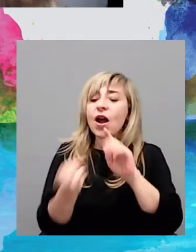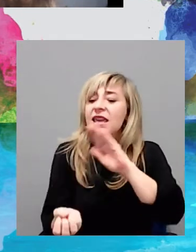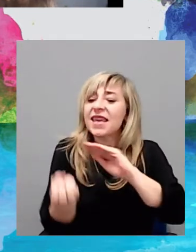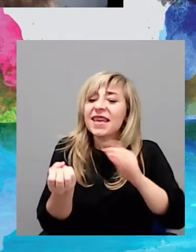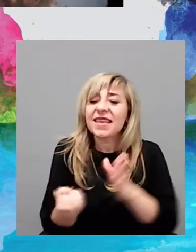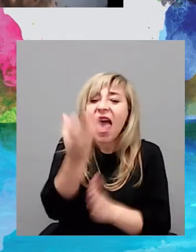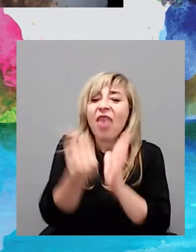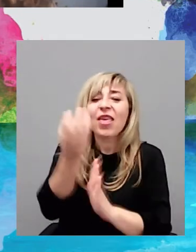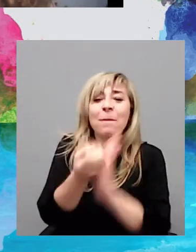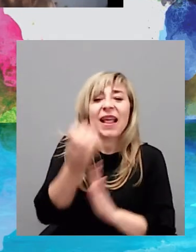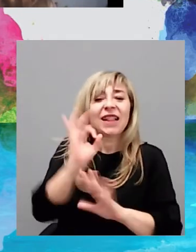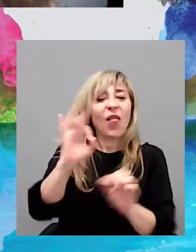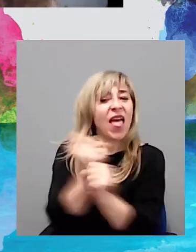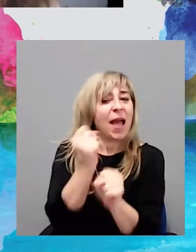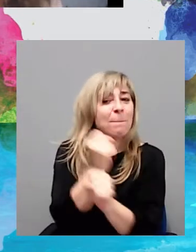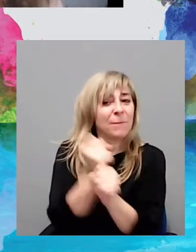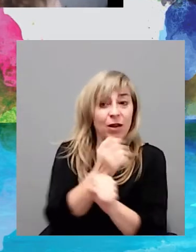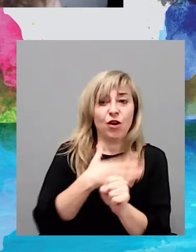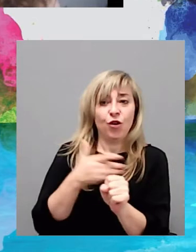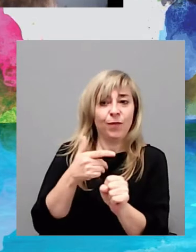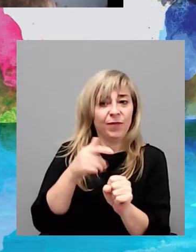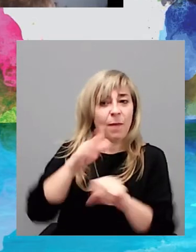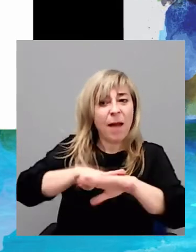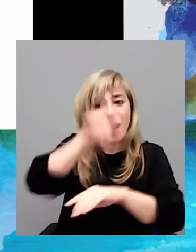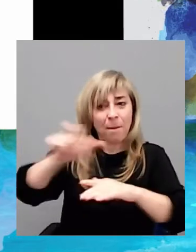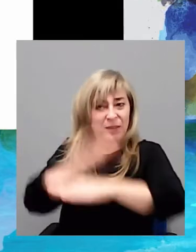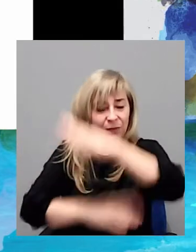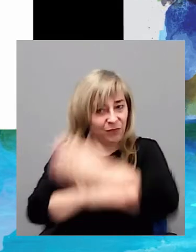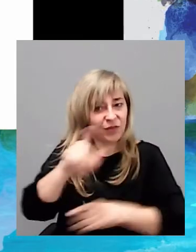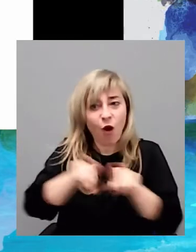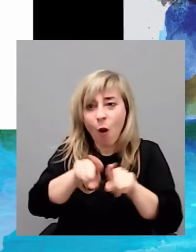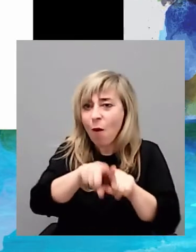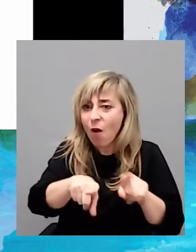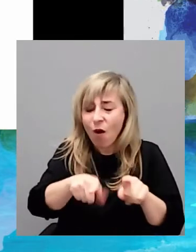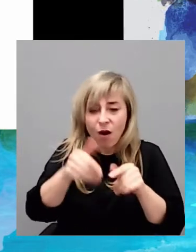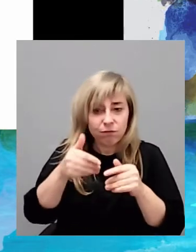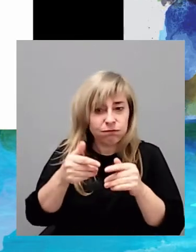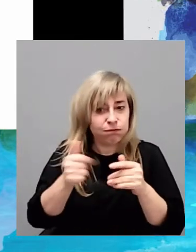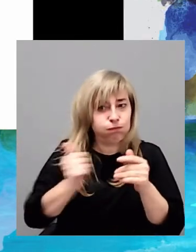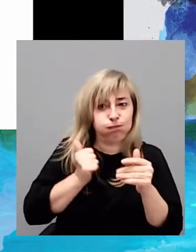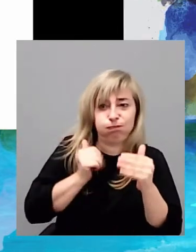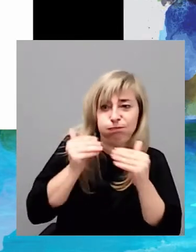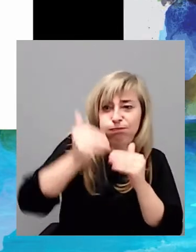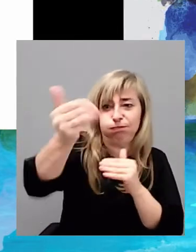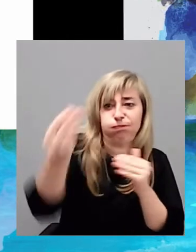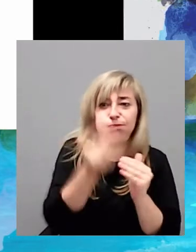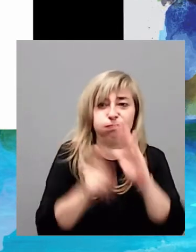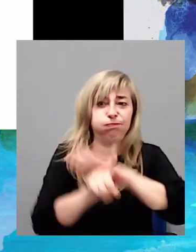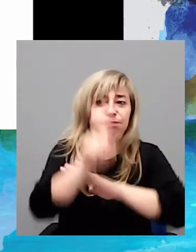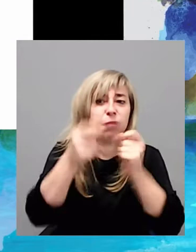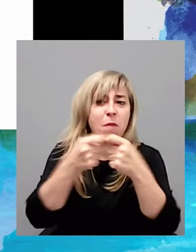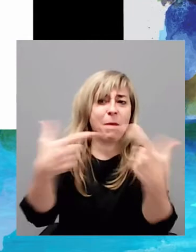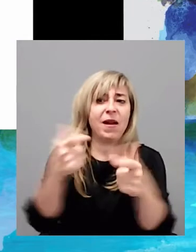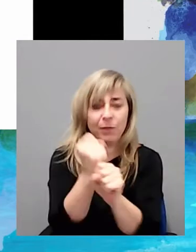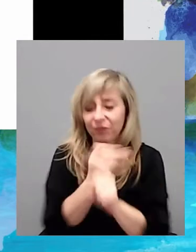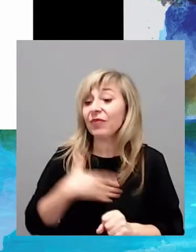Now, by broadening, this helps to broaden also the possibilities for employment for people with disabilities. These